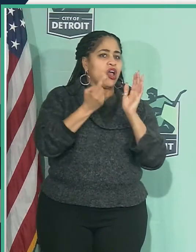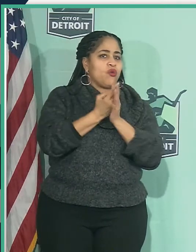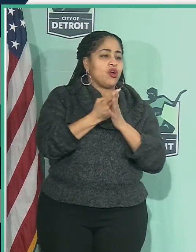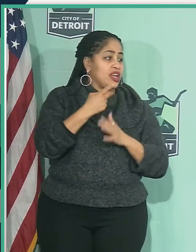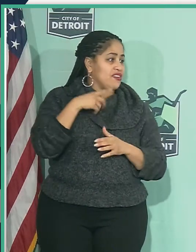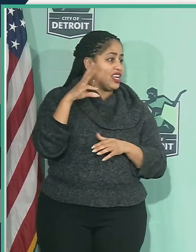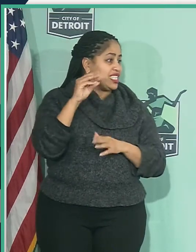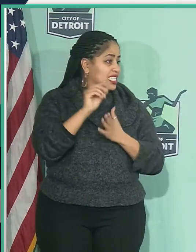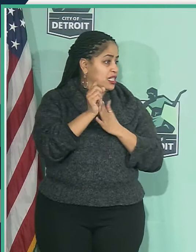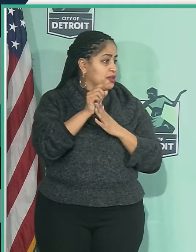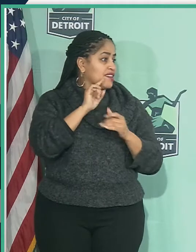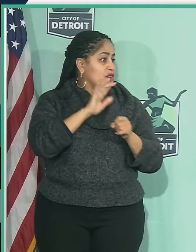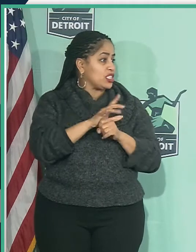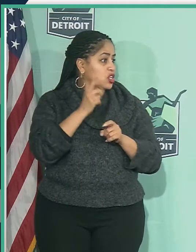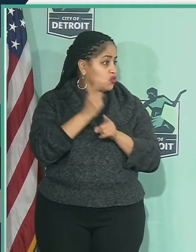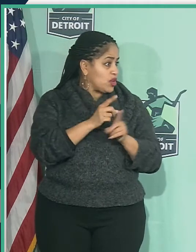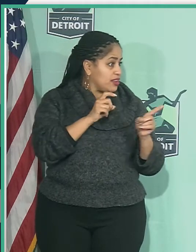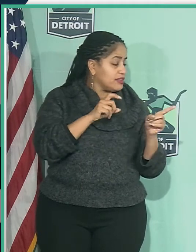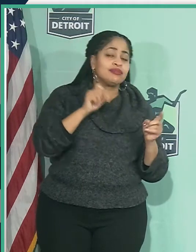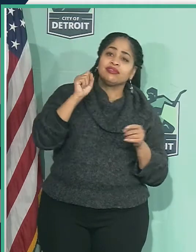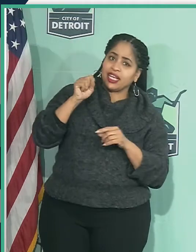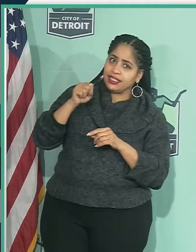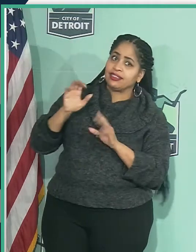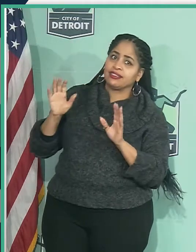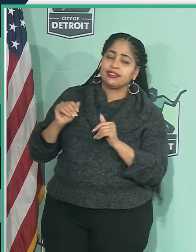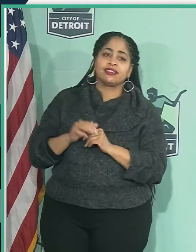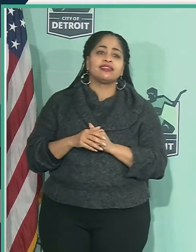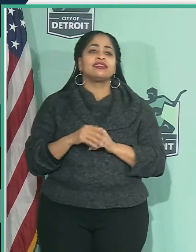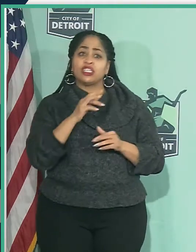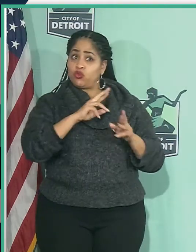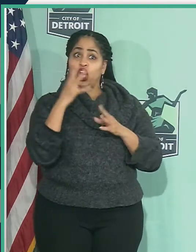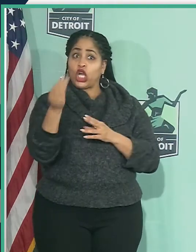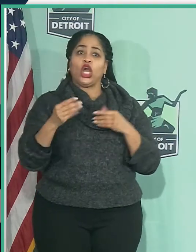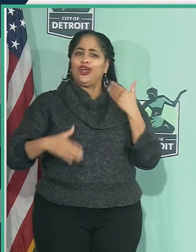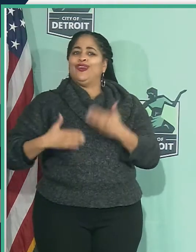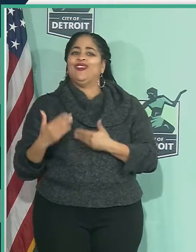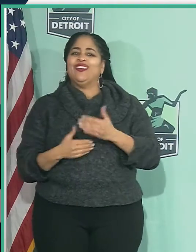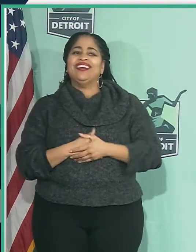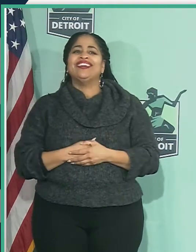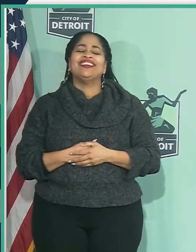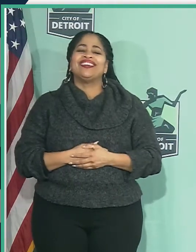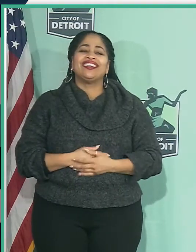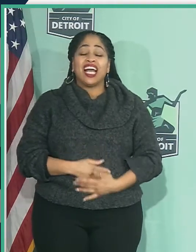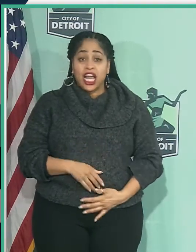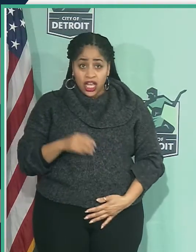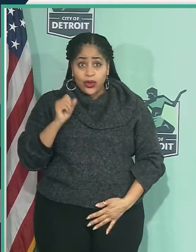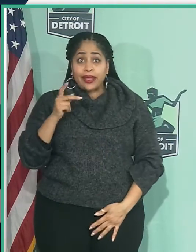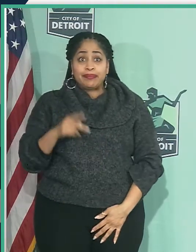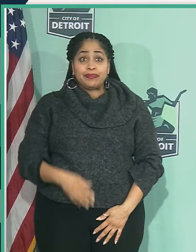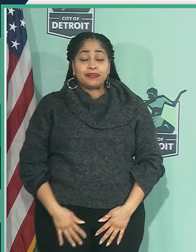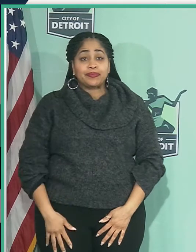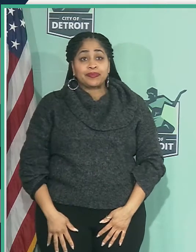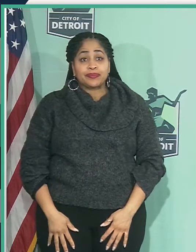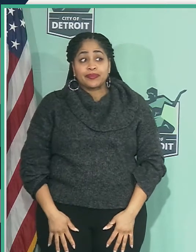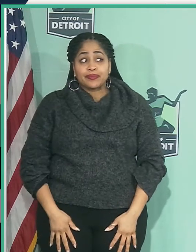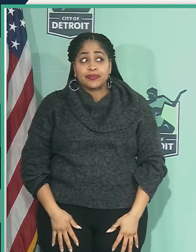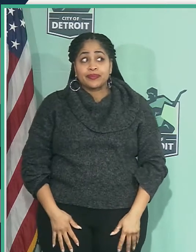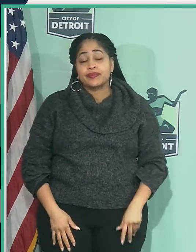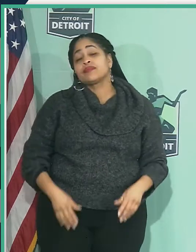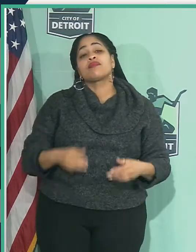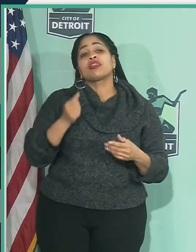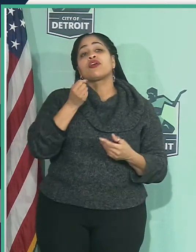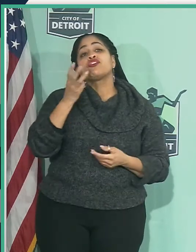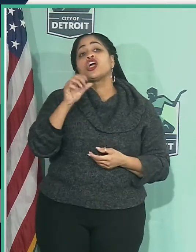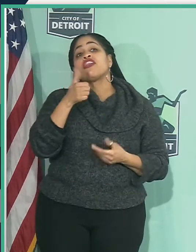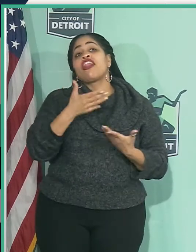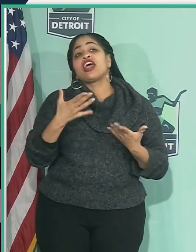60-minute guarantee, don't we? Yes. All right, so he's ready to go. Okay, couple other